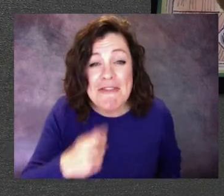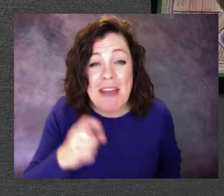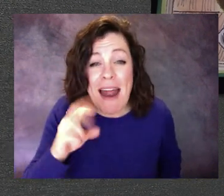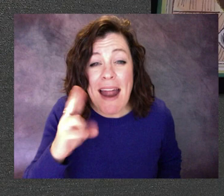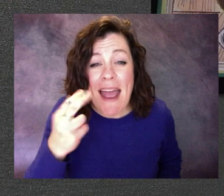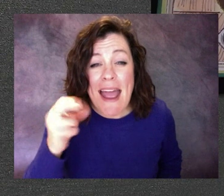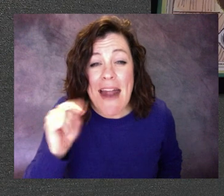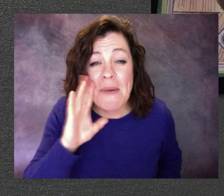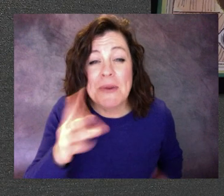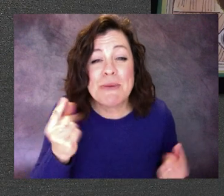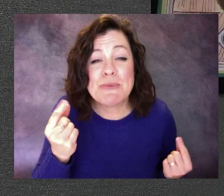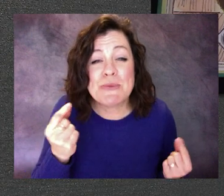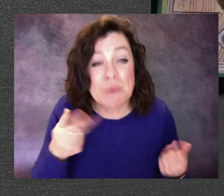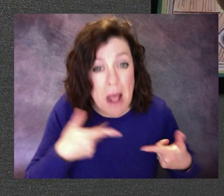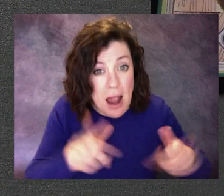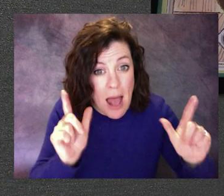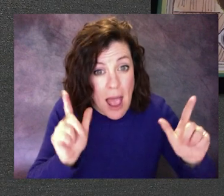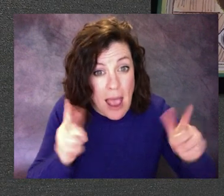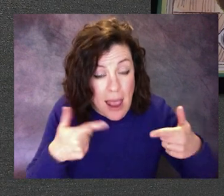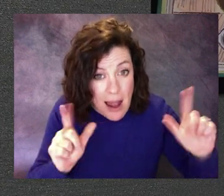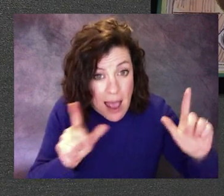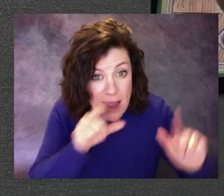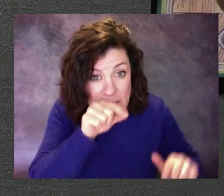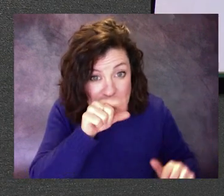red hen should share?